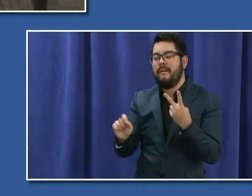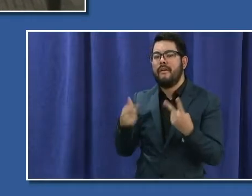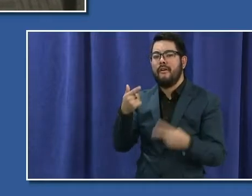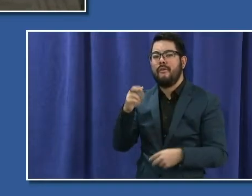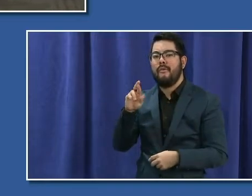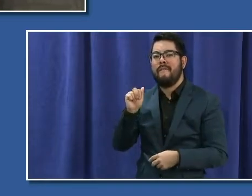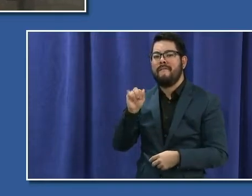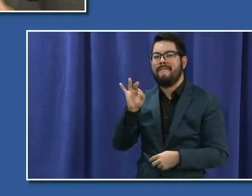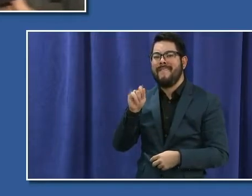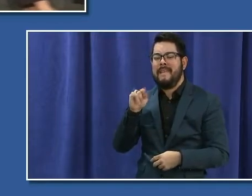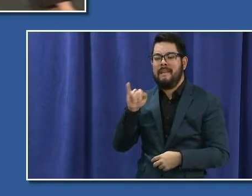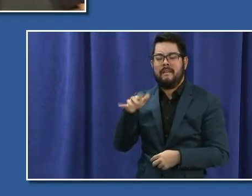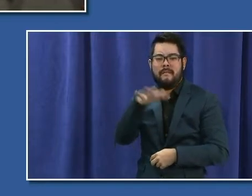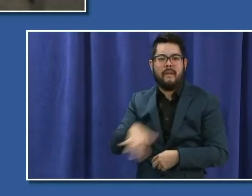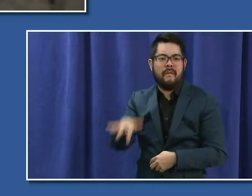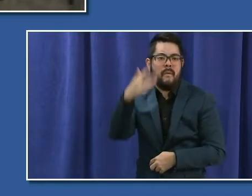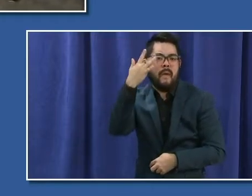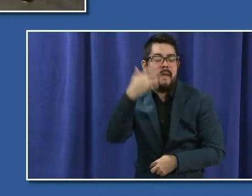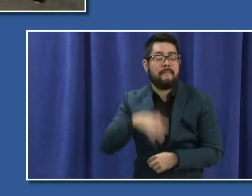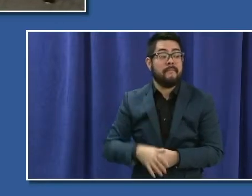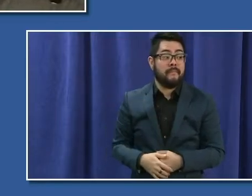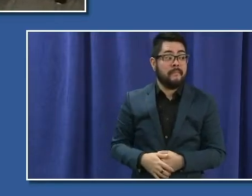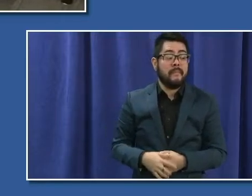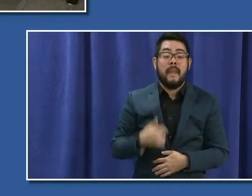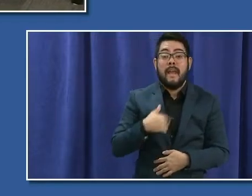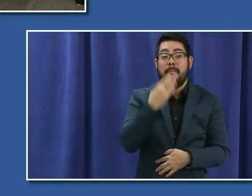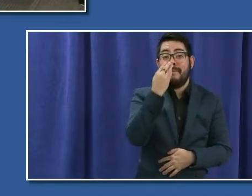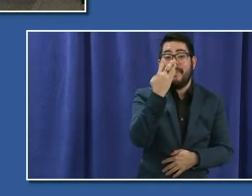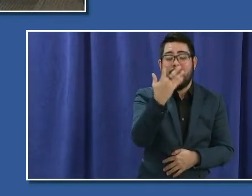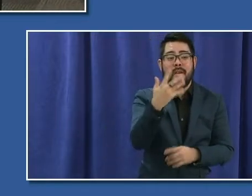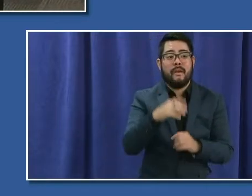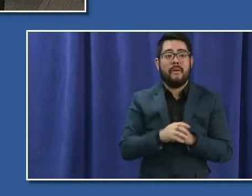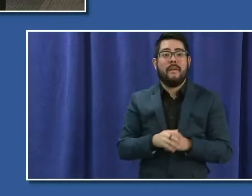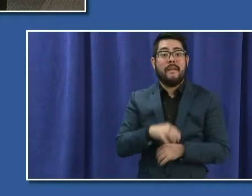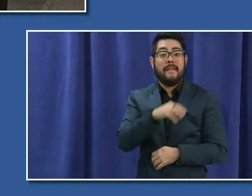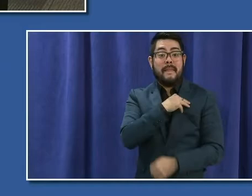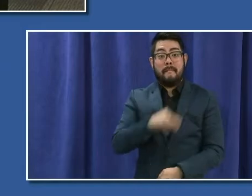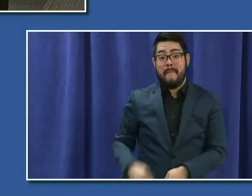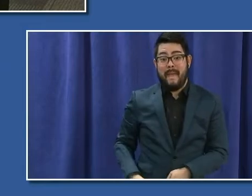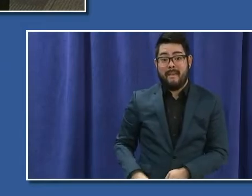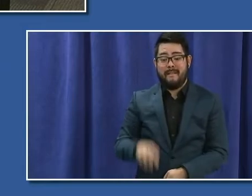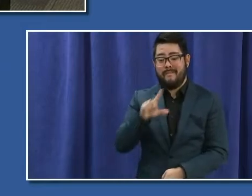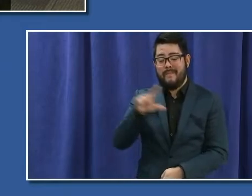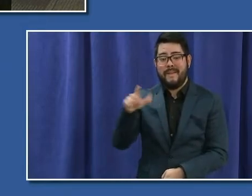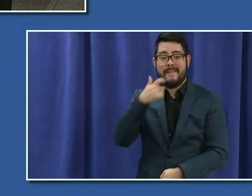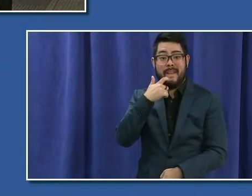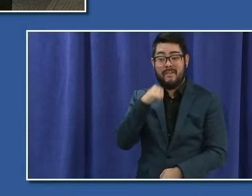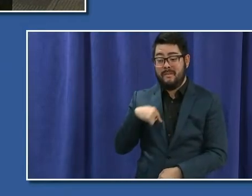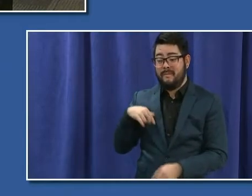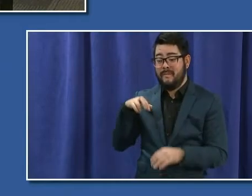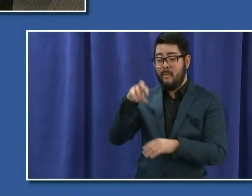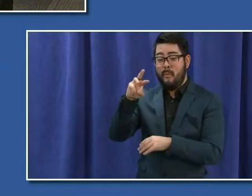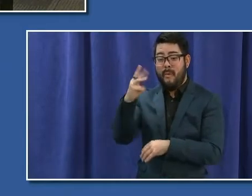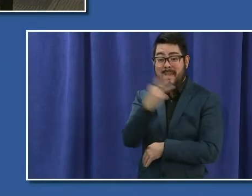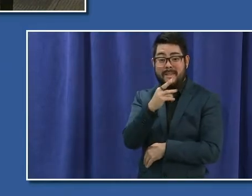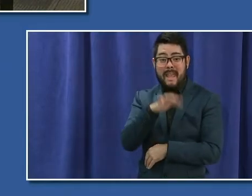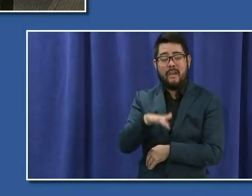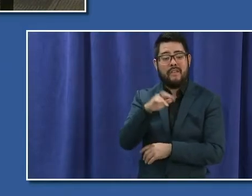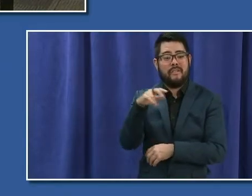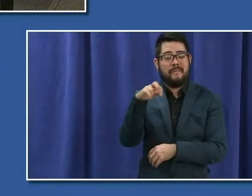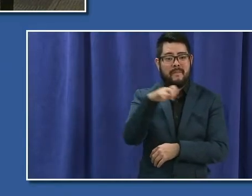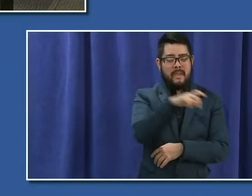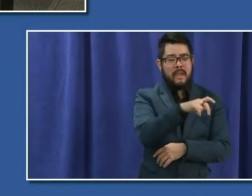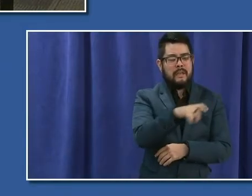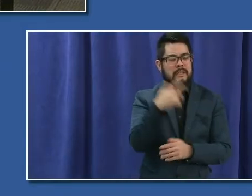Tully. Well, I can tell you the mayor has told me that she took a walk through the west side and she was concerned about the amount of